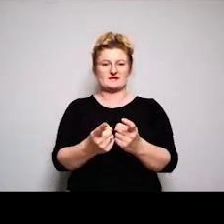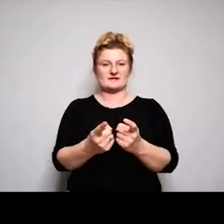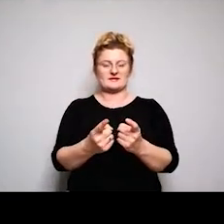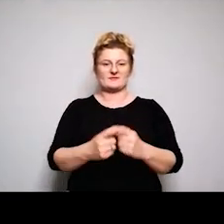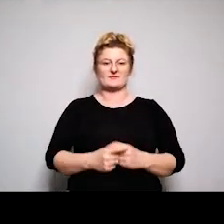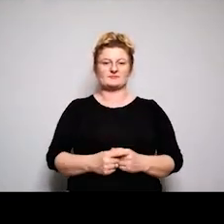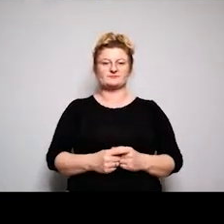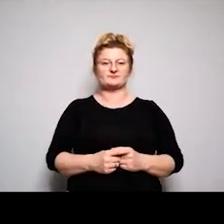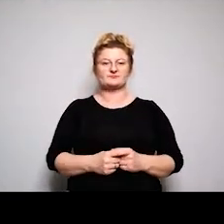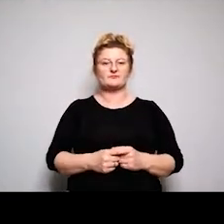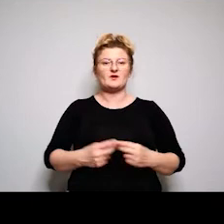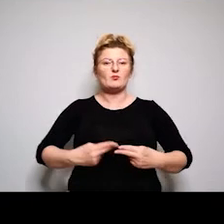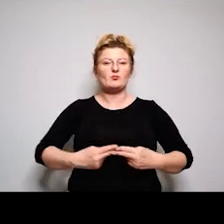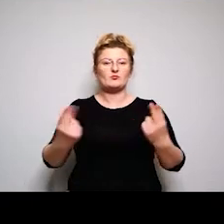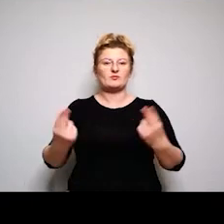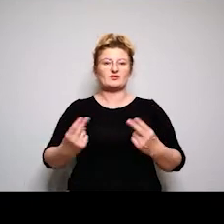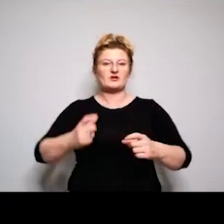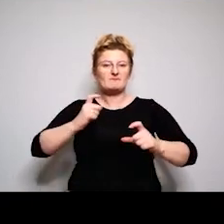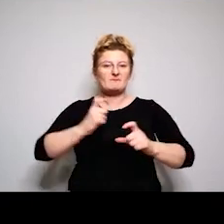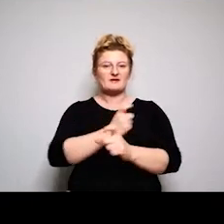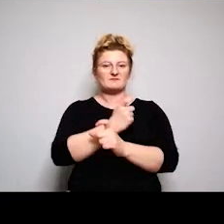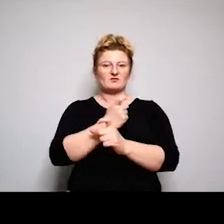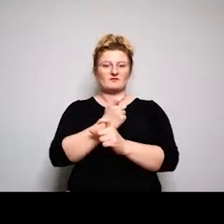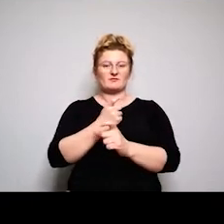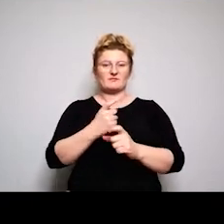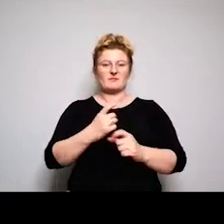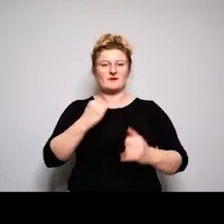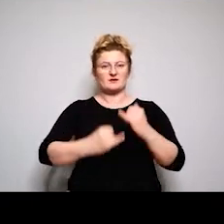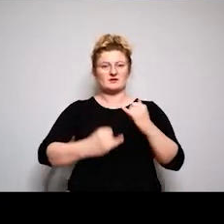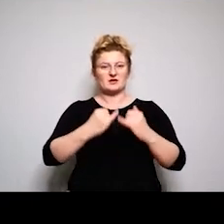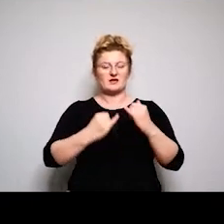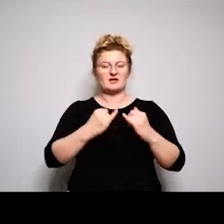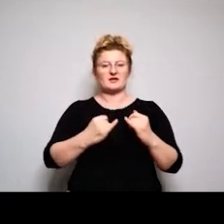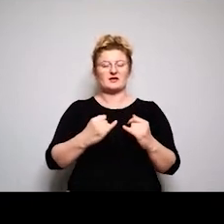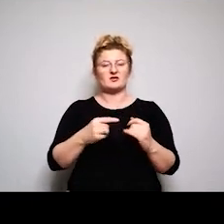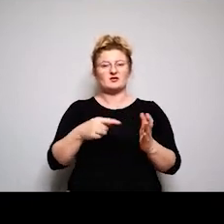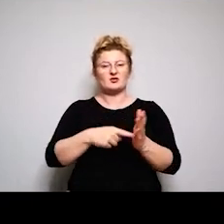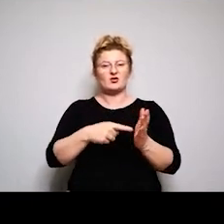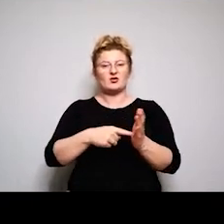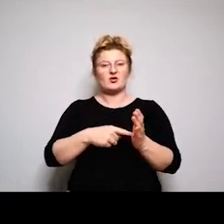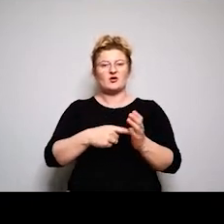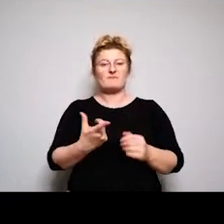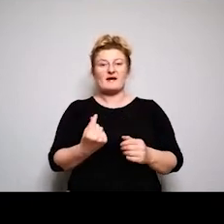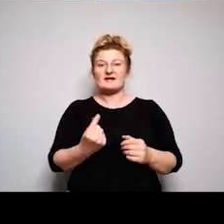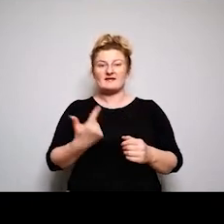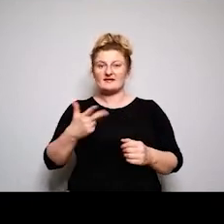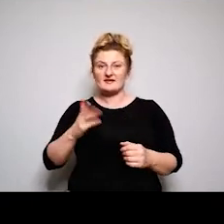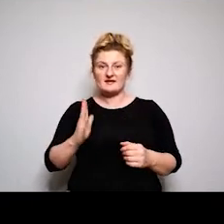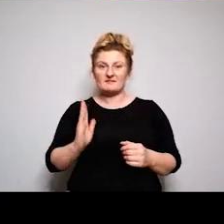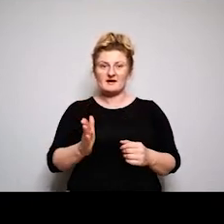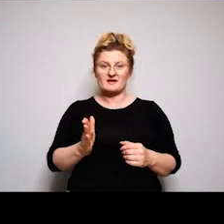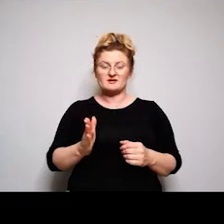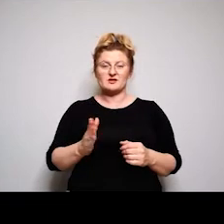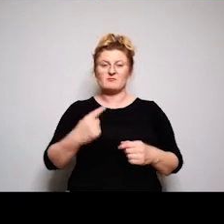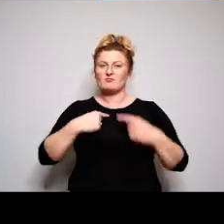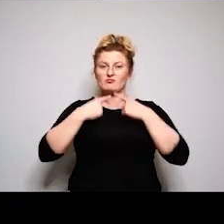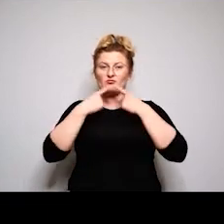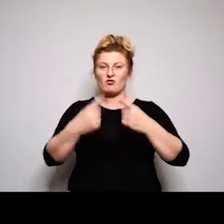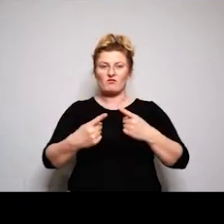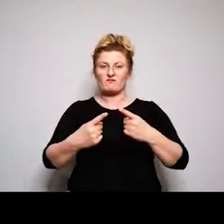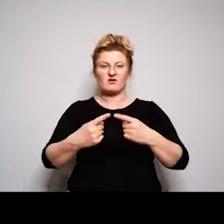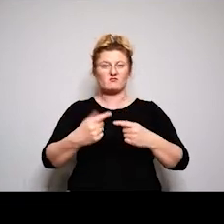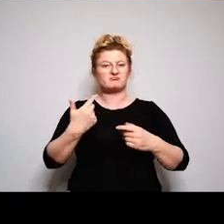move very much. We're not going to move forward that much. So that's another point I would like to stress, to